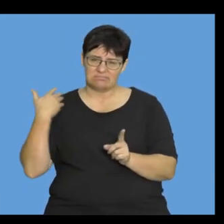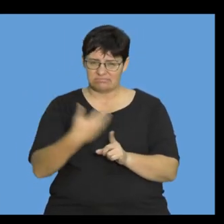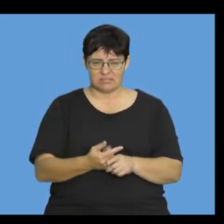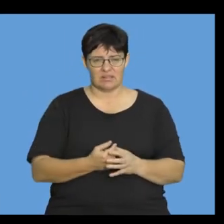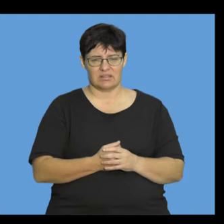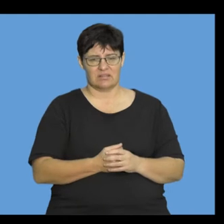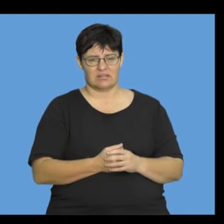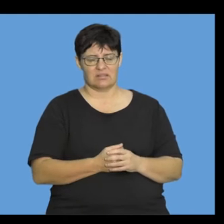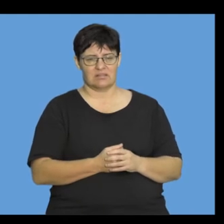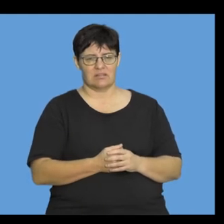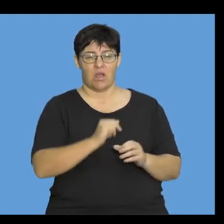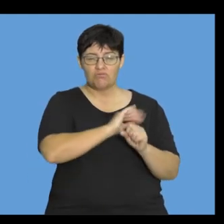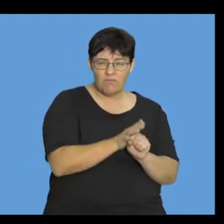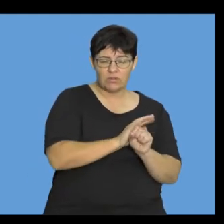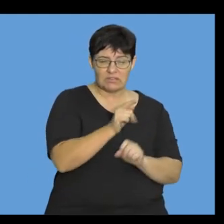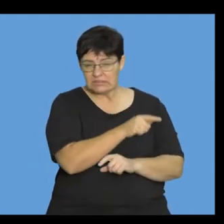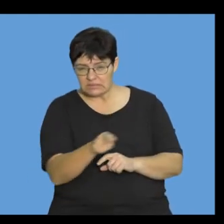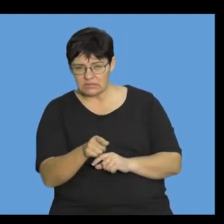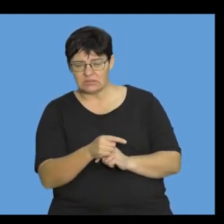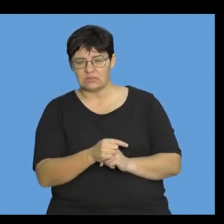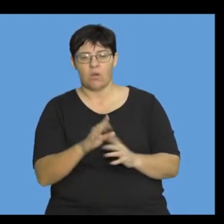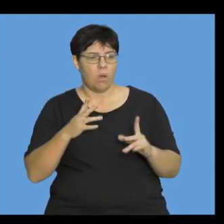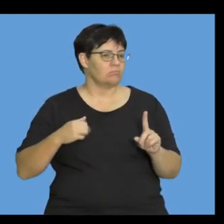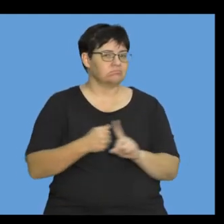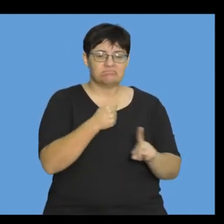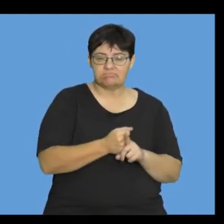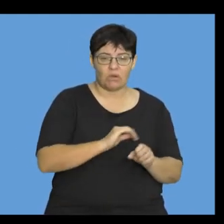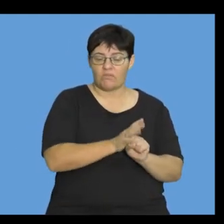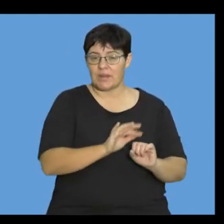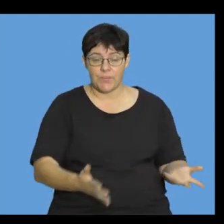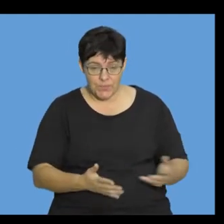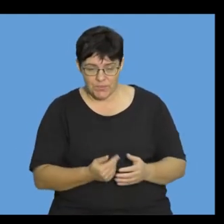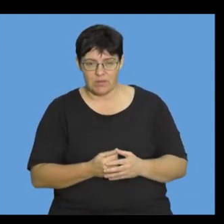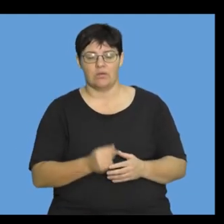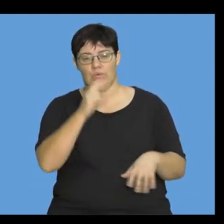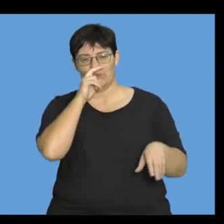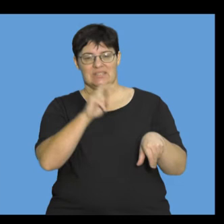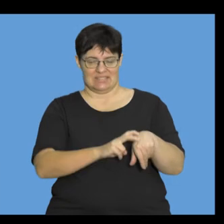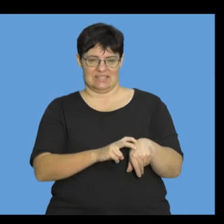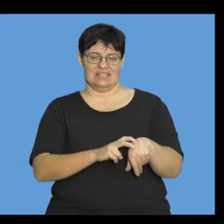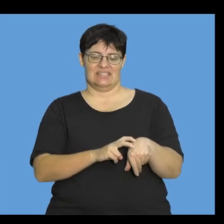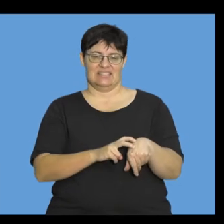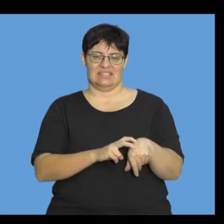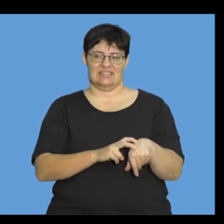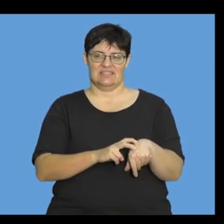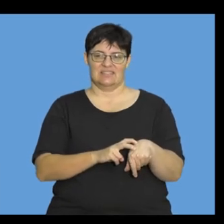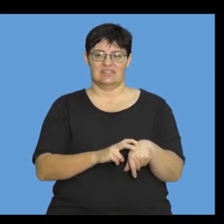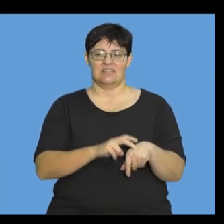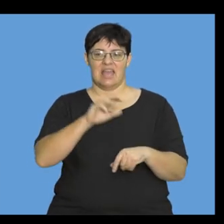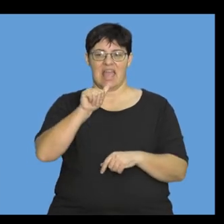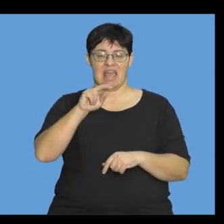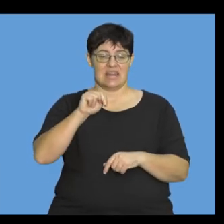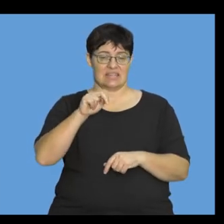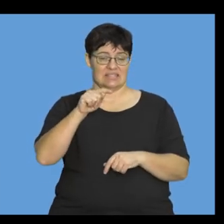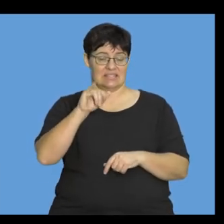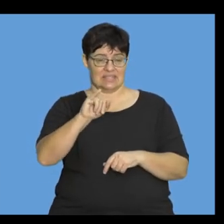past while, right, has all been about COVID. How do we fight COVID? Right, we need to build antibodies, okay,